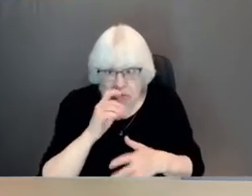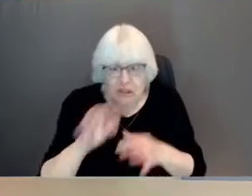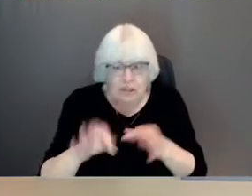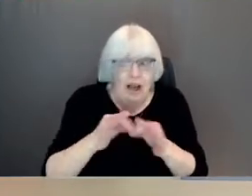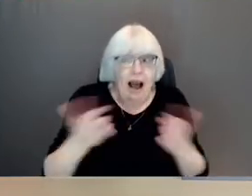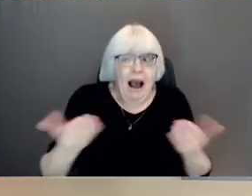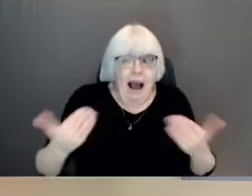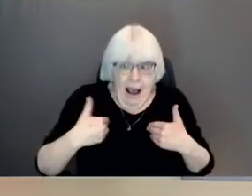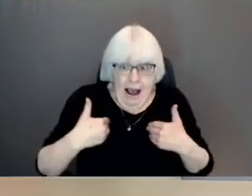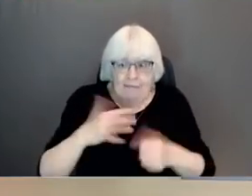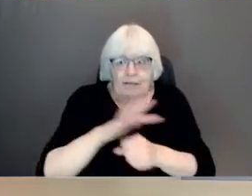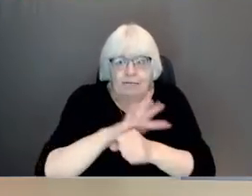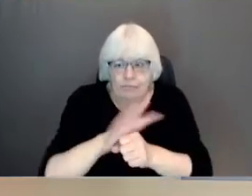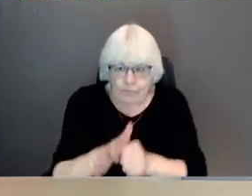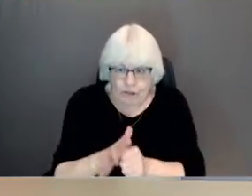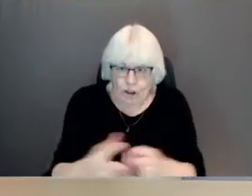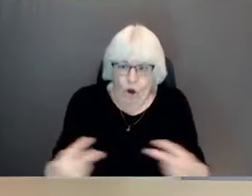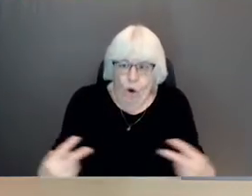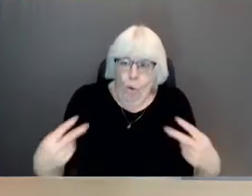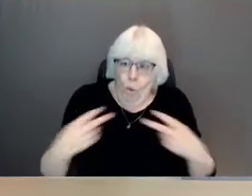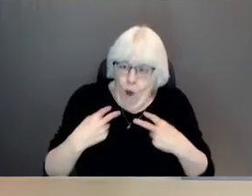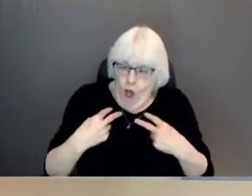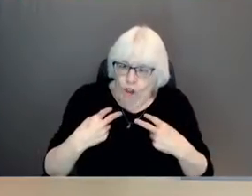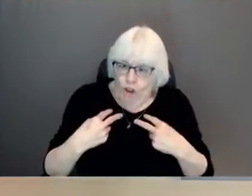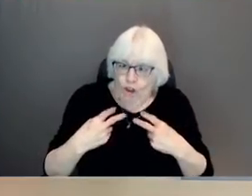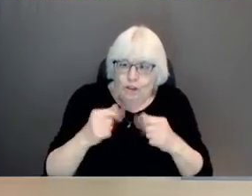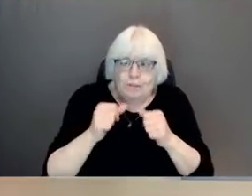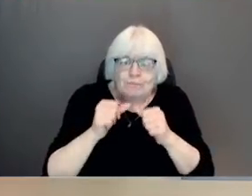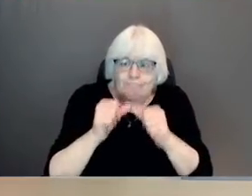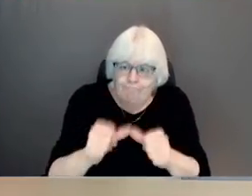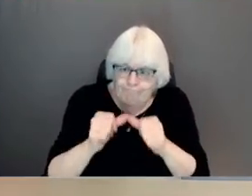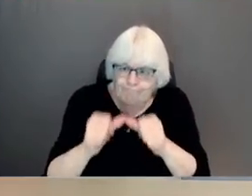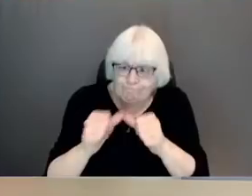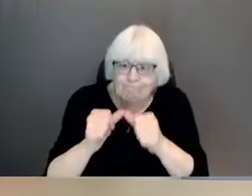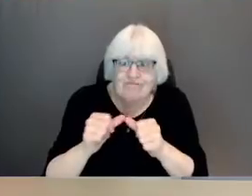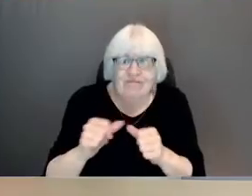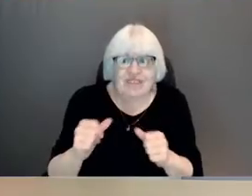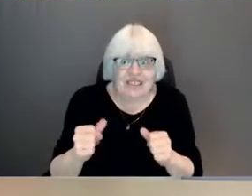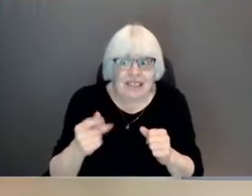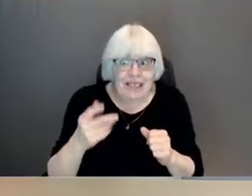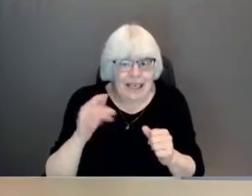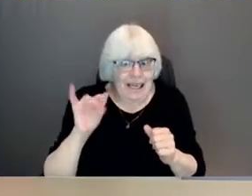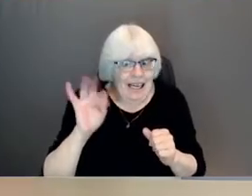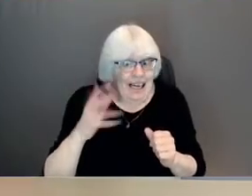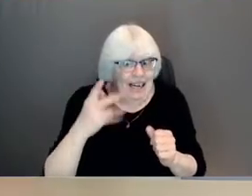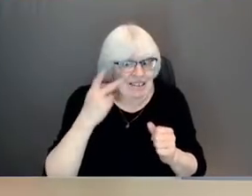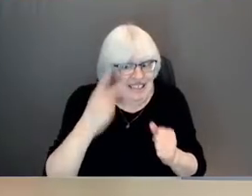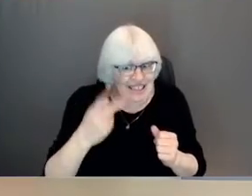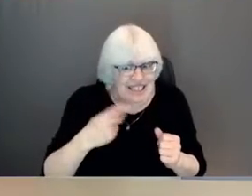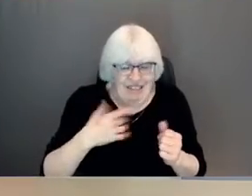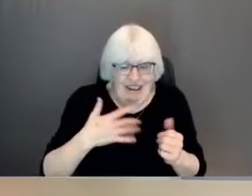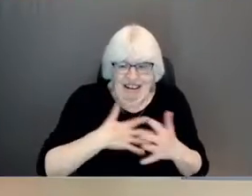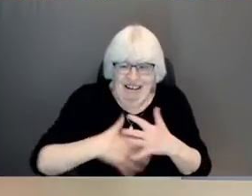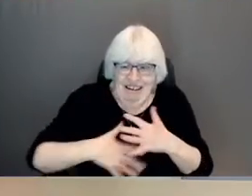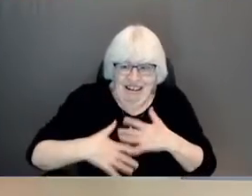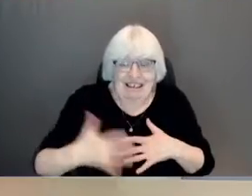symptoms appear. Similarly, they should not visit high-risk settings or individuals for 10 days from the start of